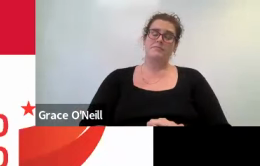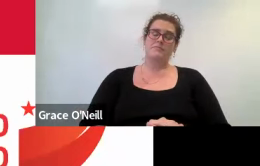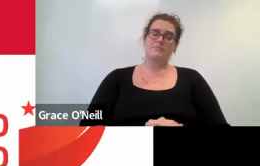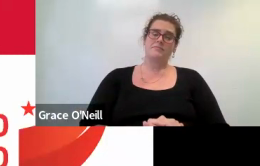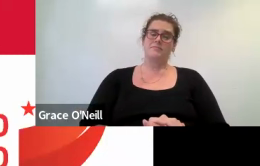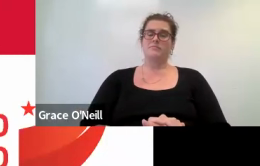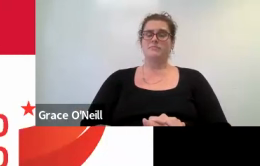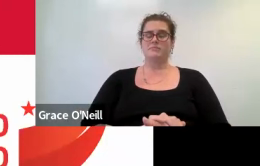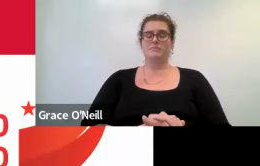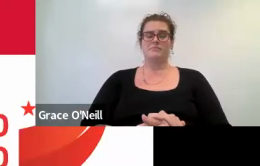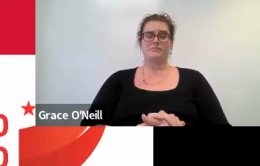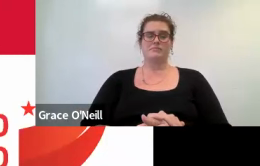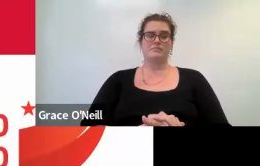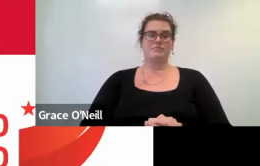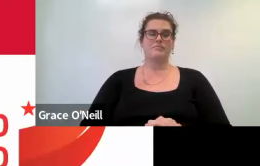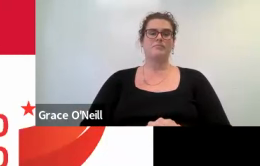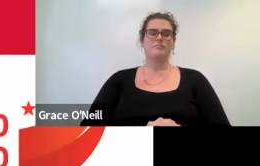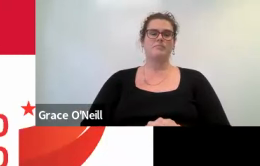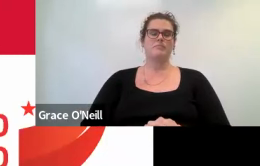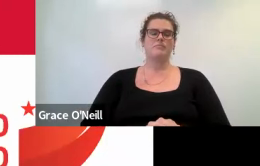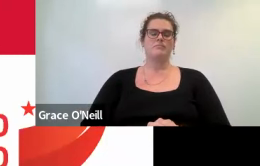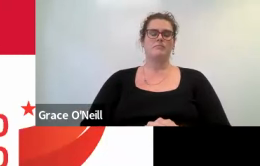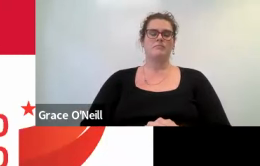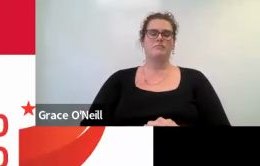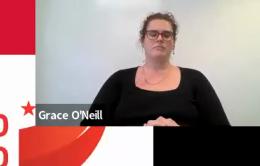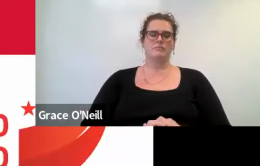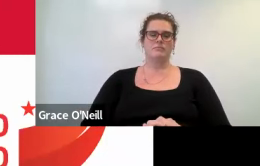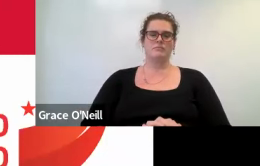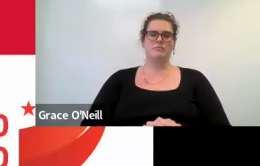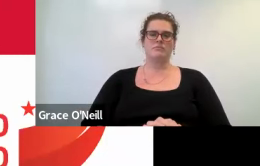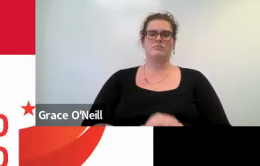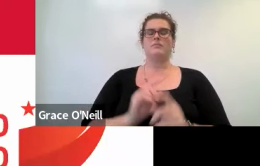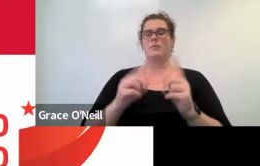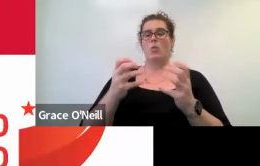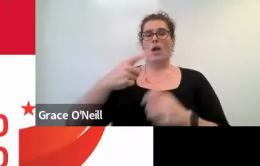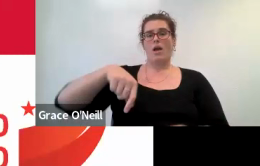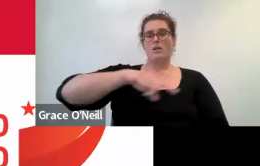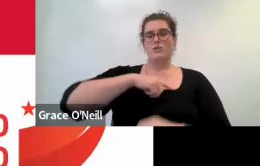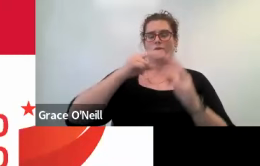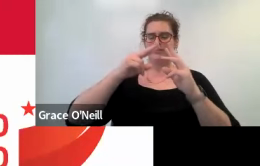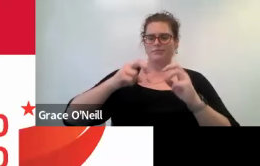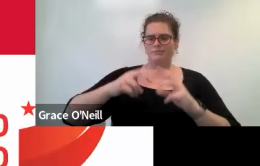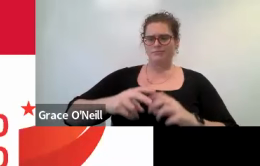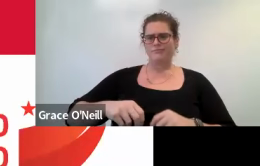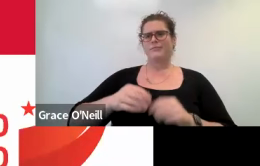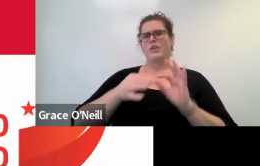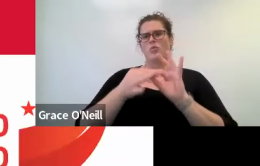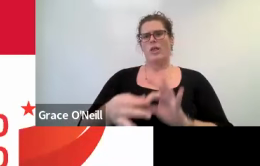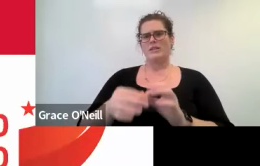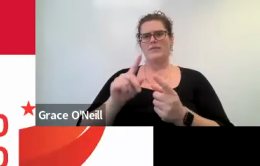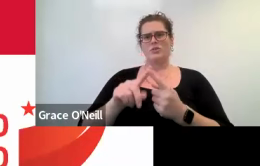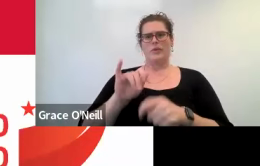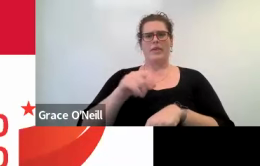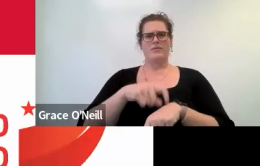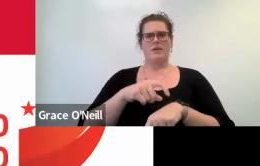at DDS, do an analysis relative to where we were at the time, a more detailed